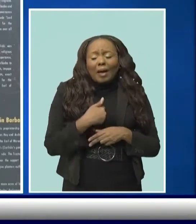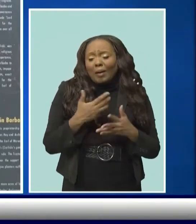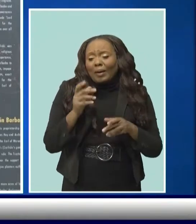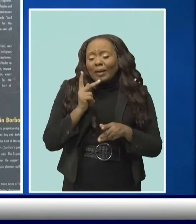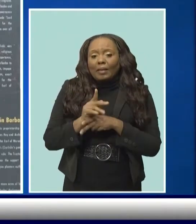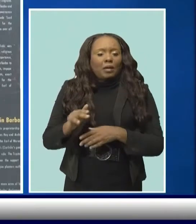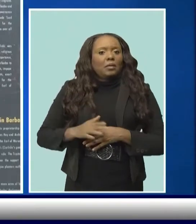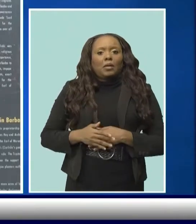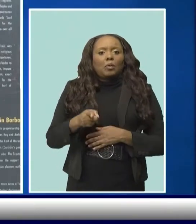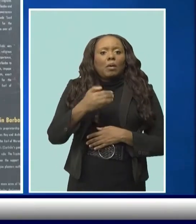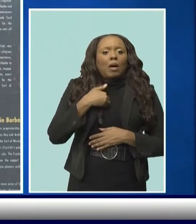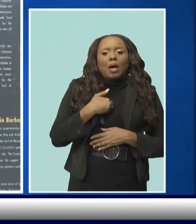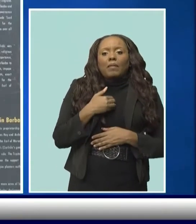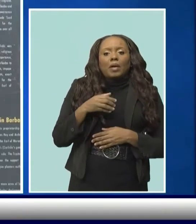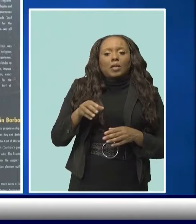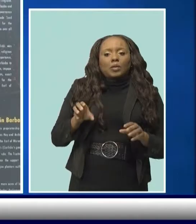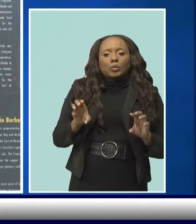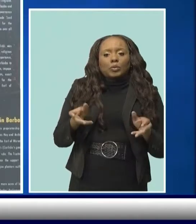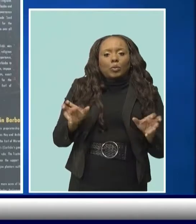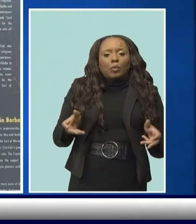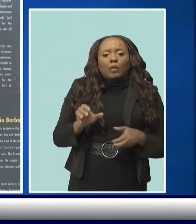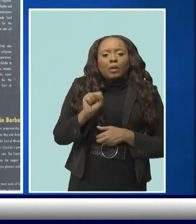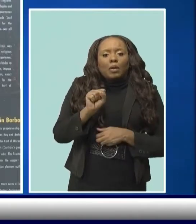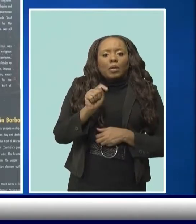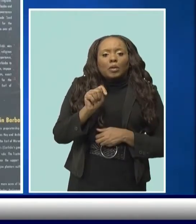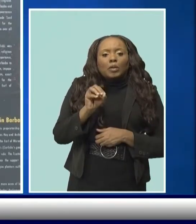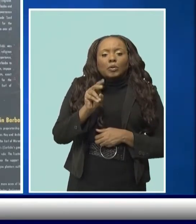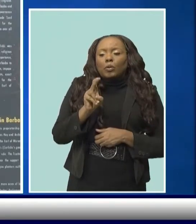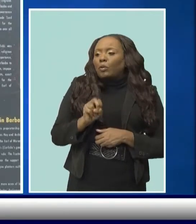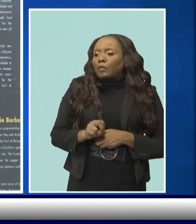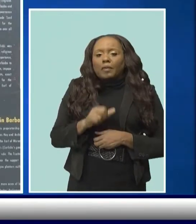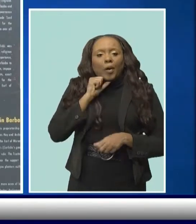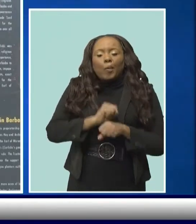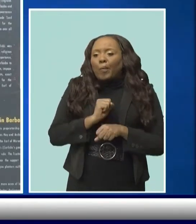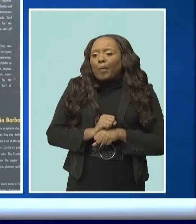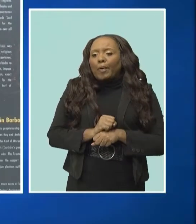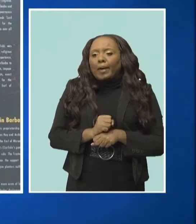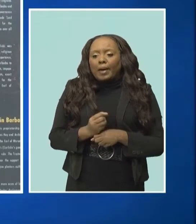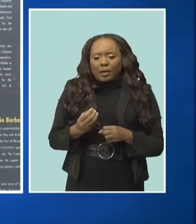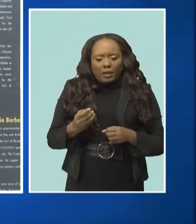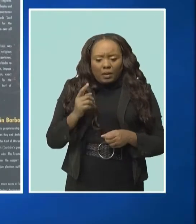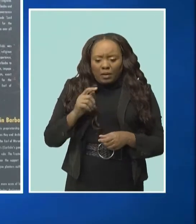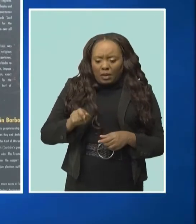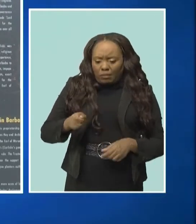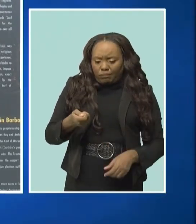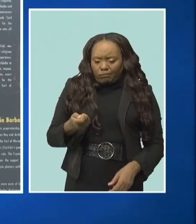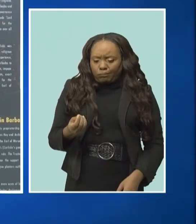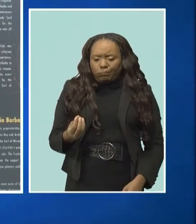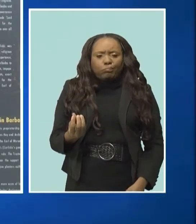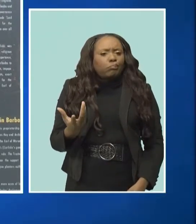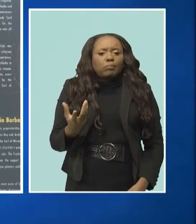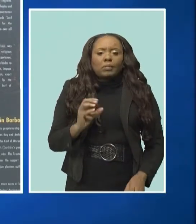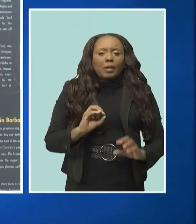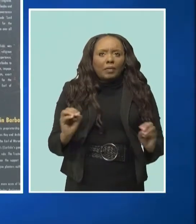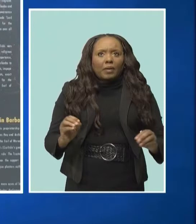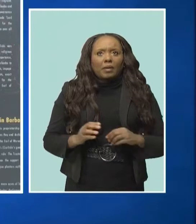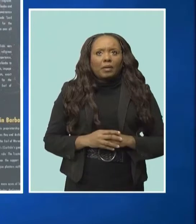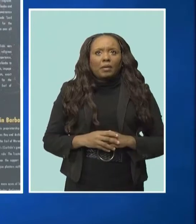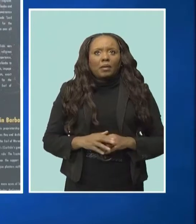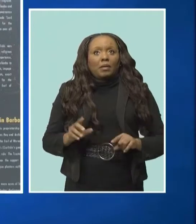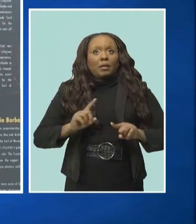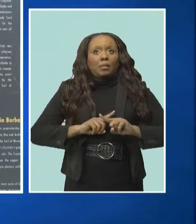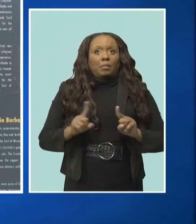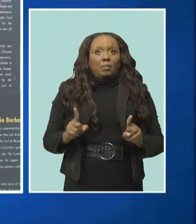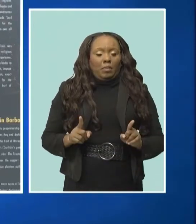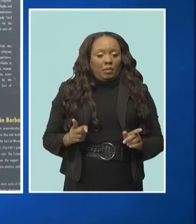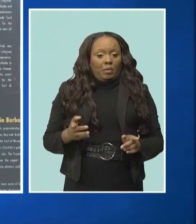stove outside. Doesn't work. The burner stopped burning a long time ago, but you know what? My first job I